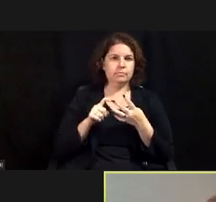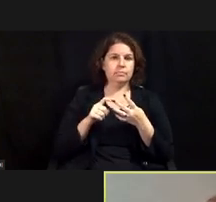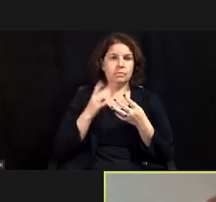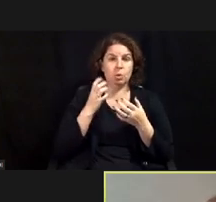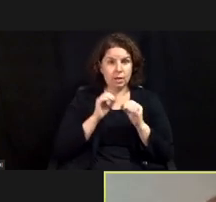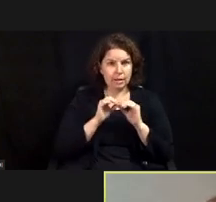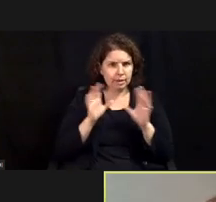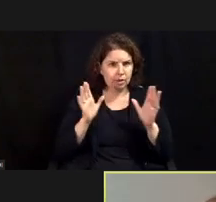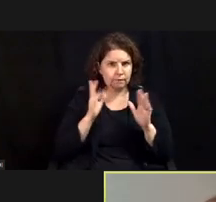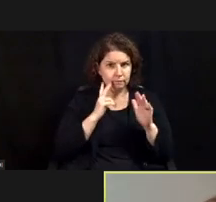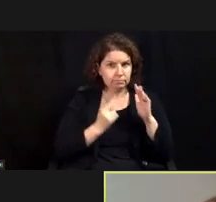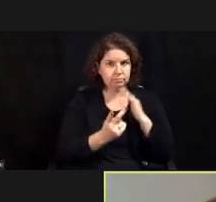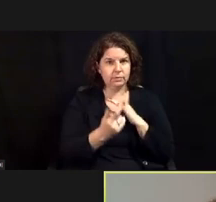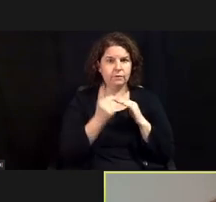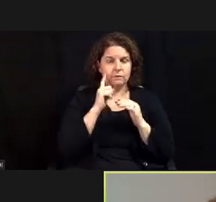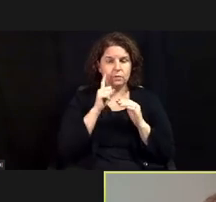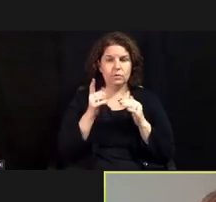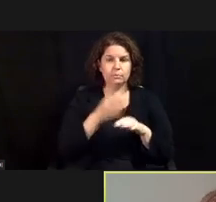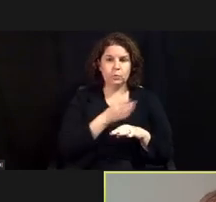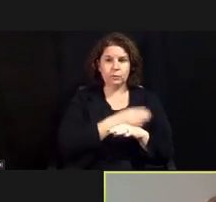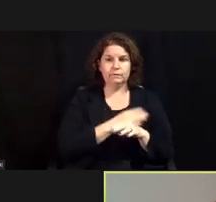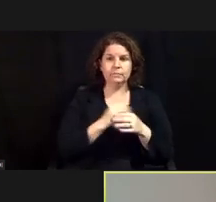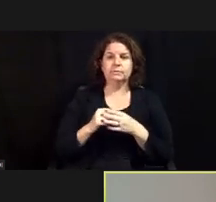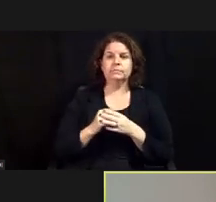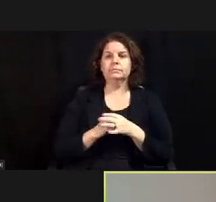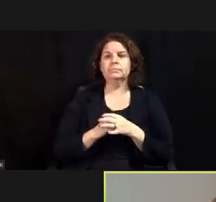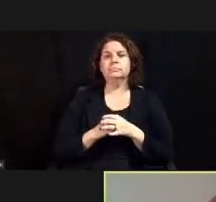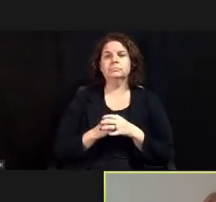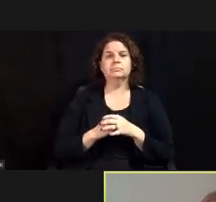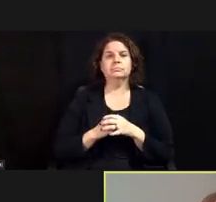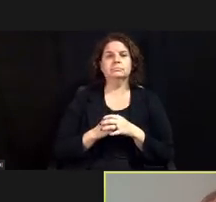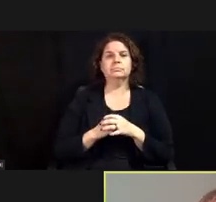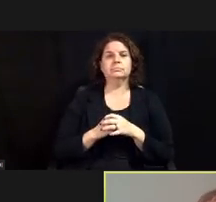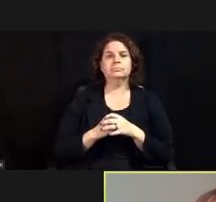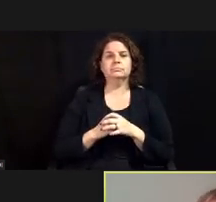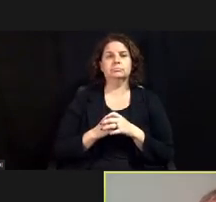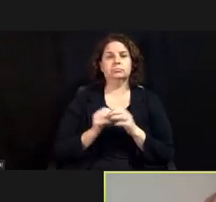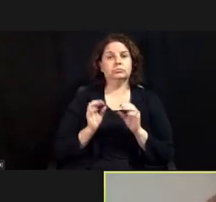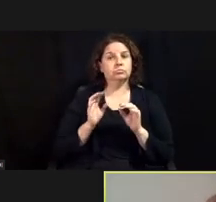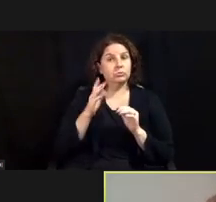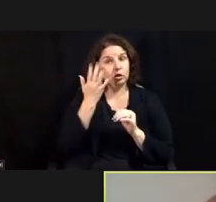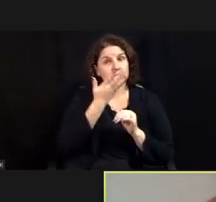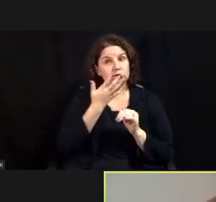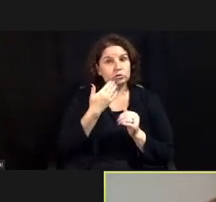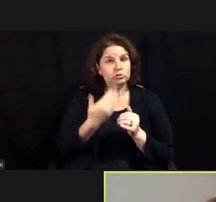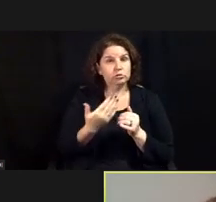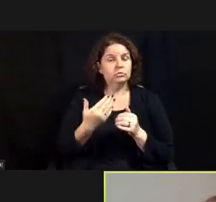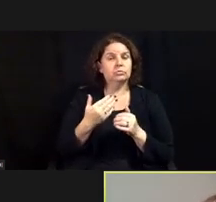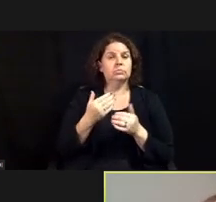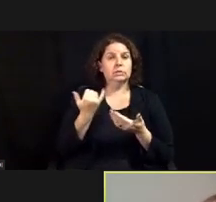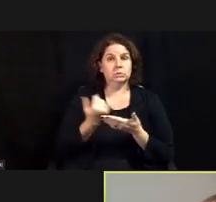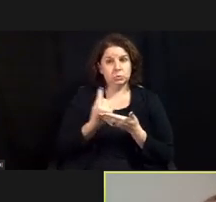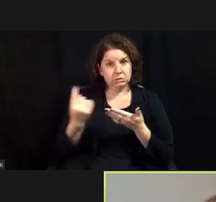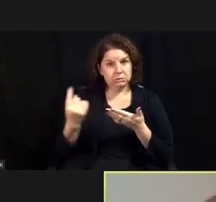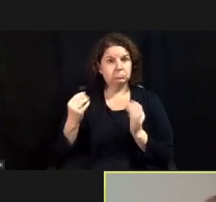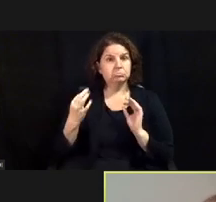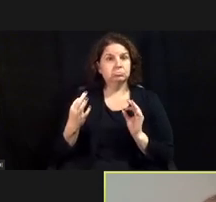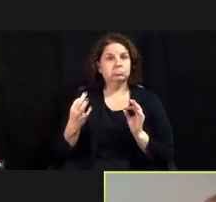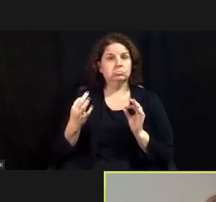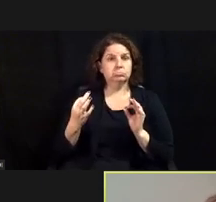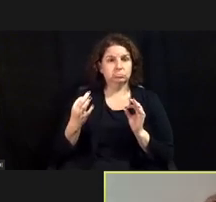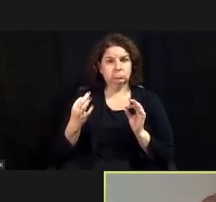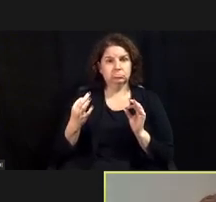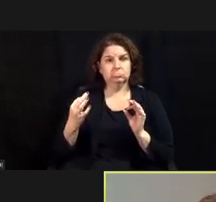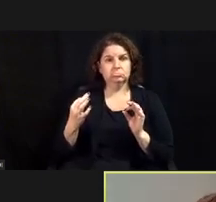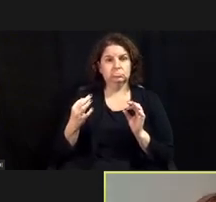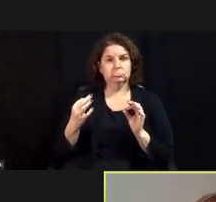County is well established. We had this week where it just so happened that assessment